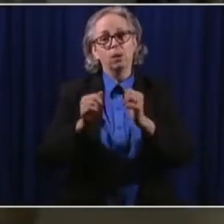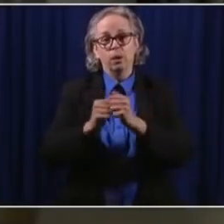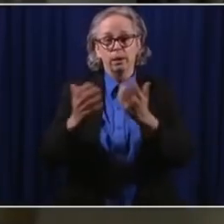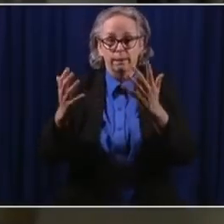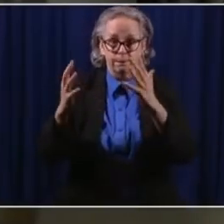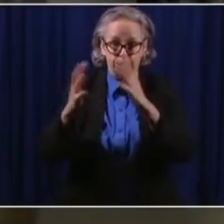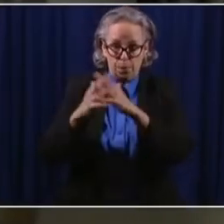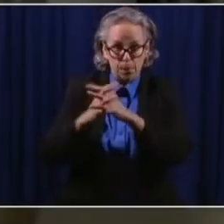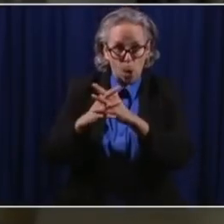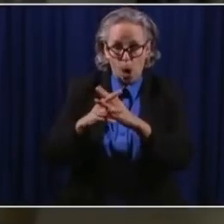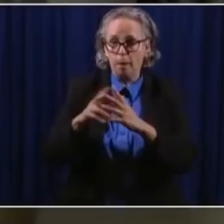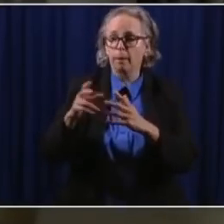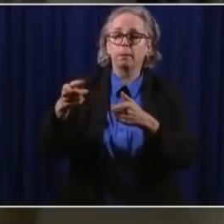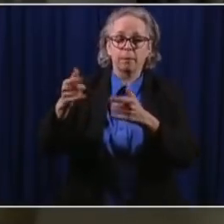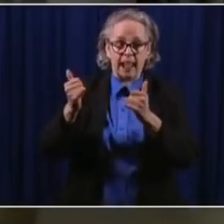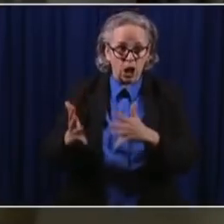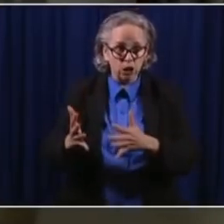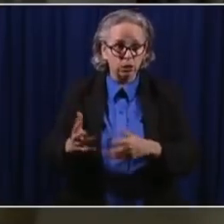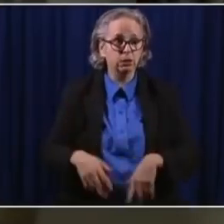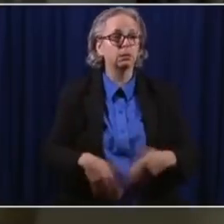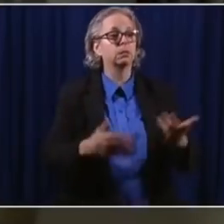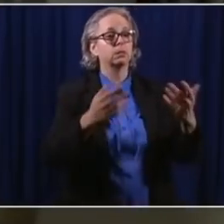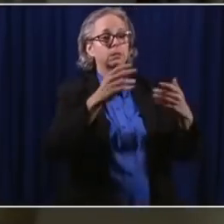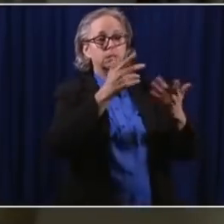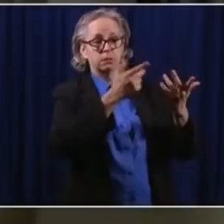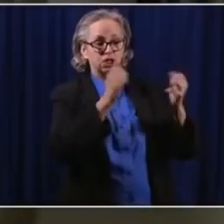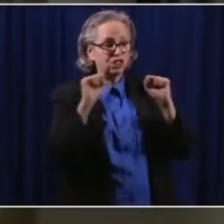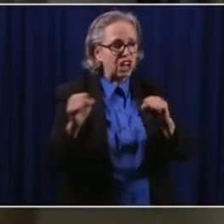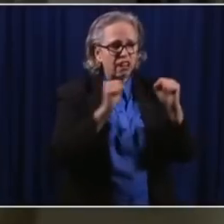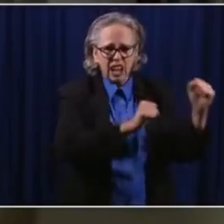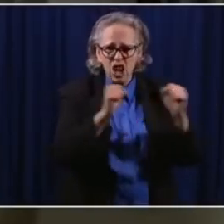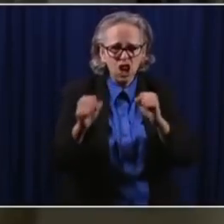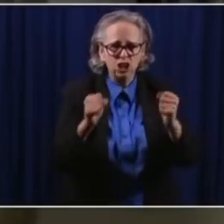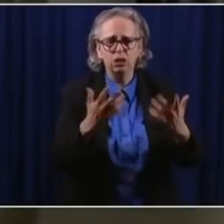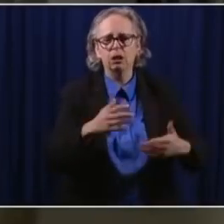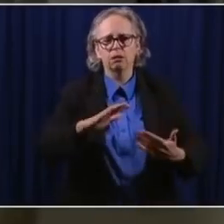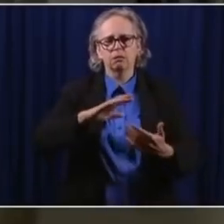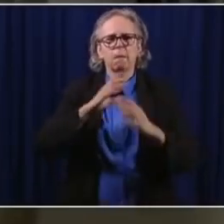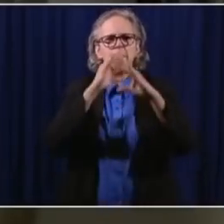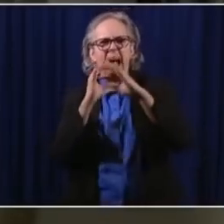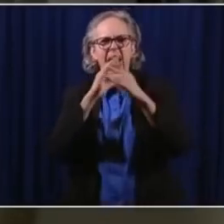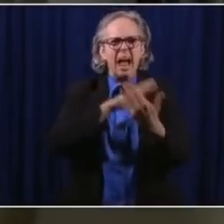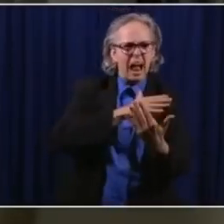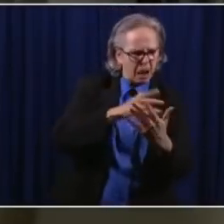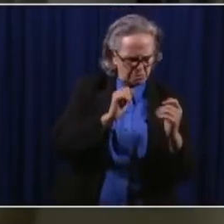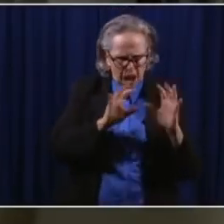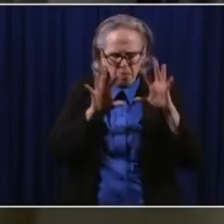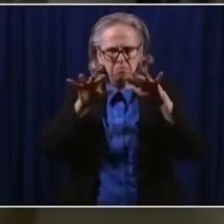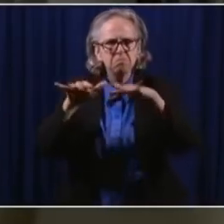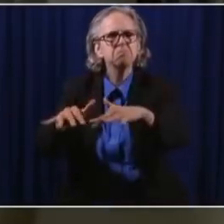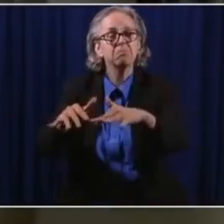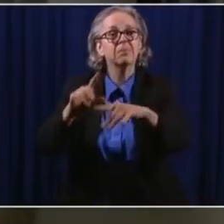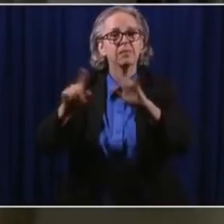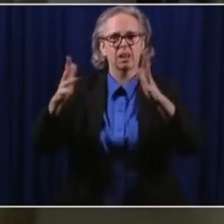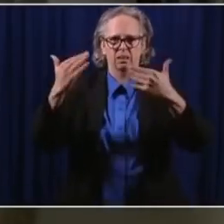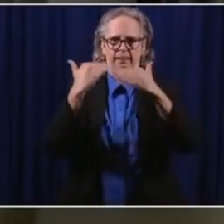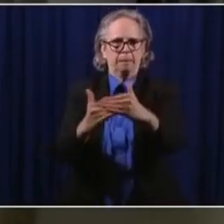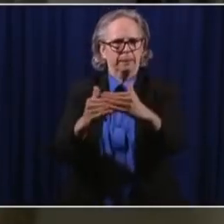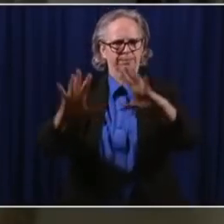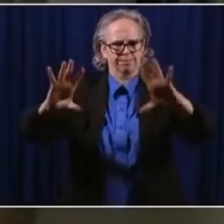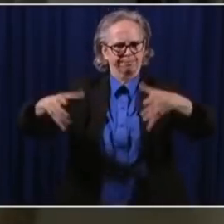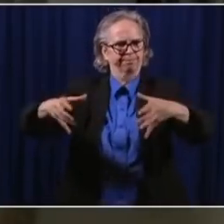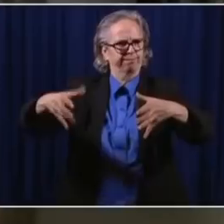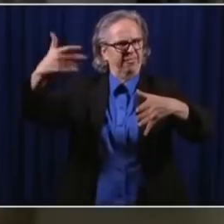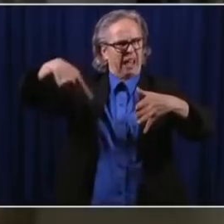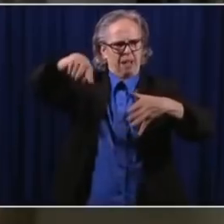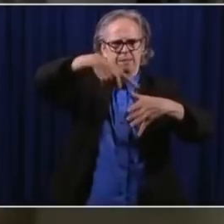be able to come in and see their children play in the band as well. So that's really the goal. We limited the